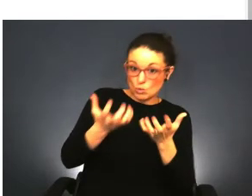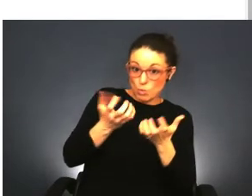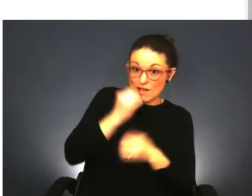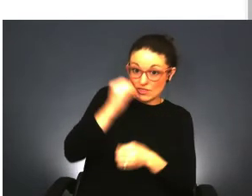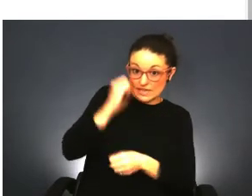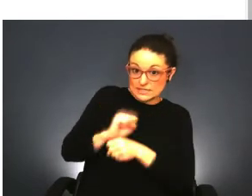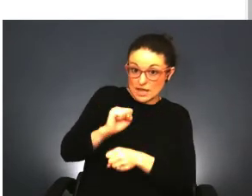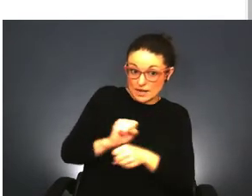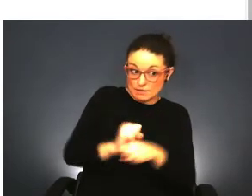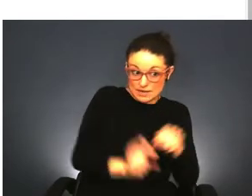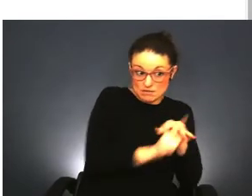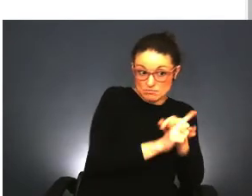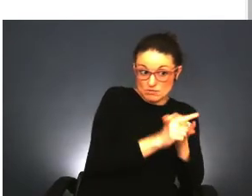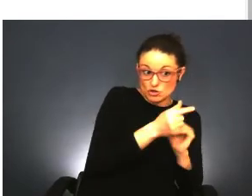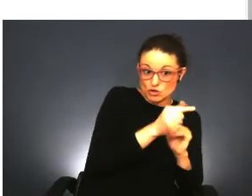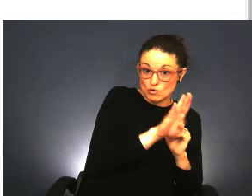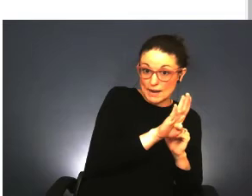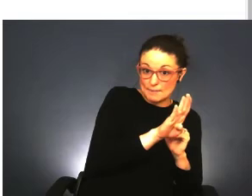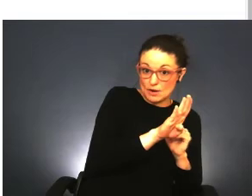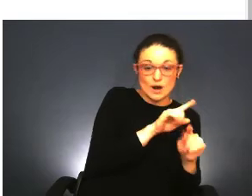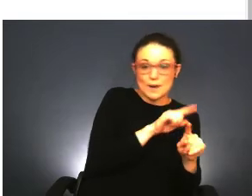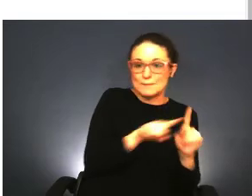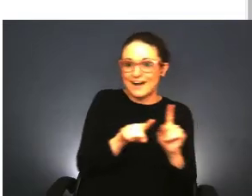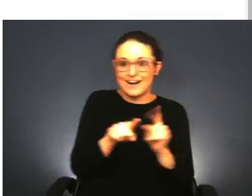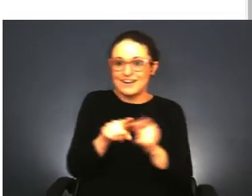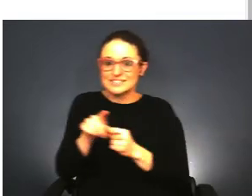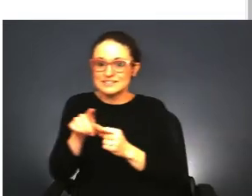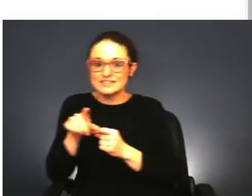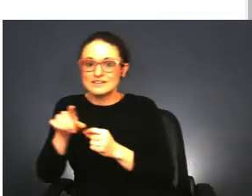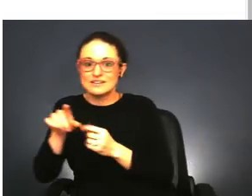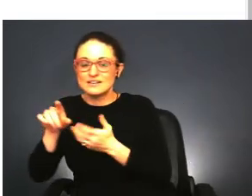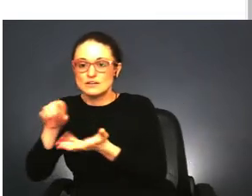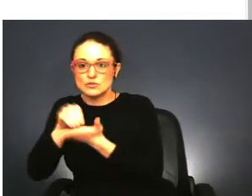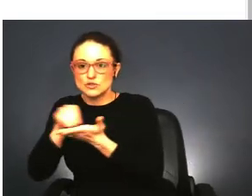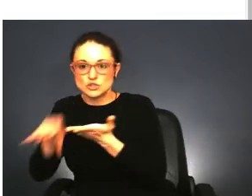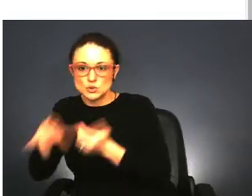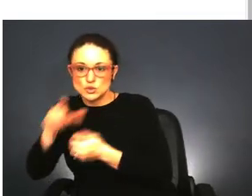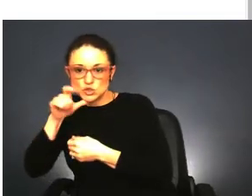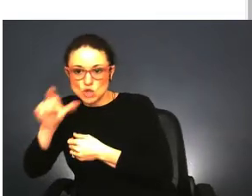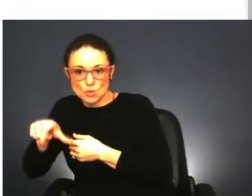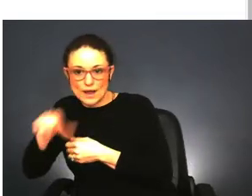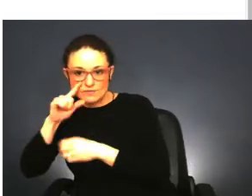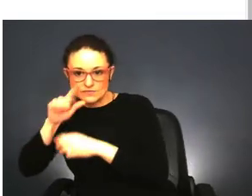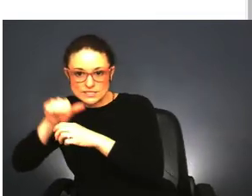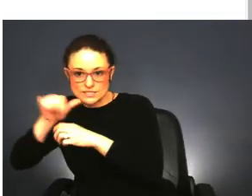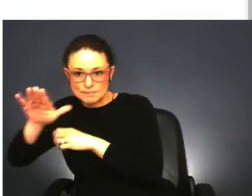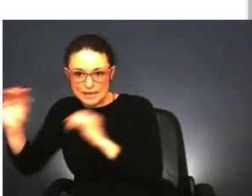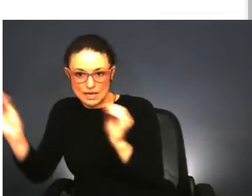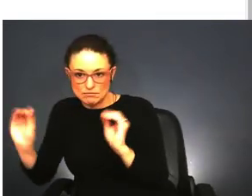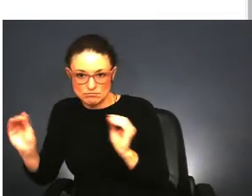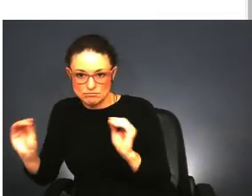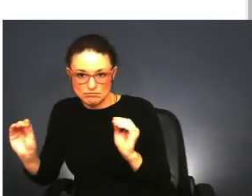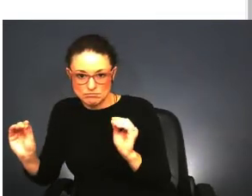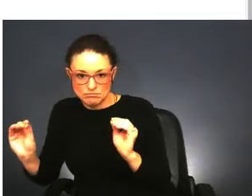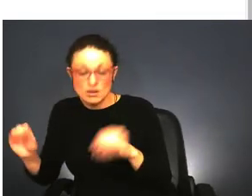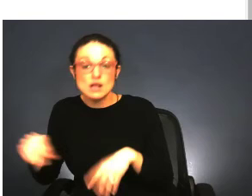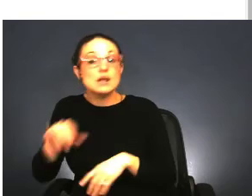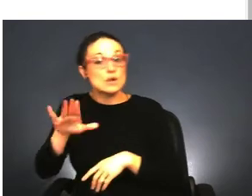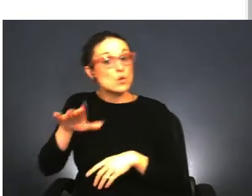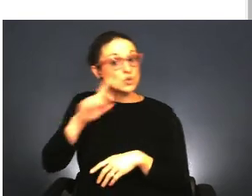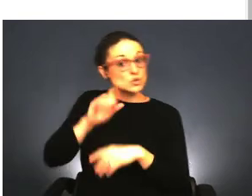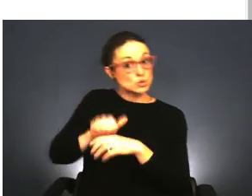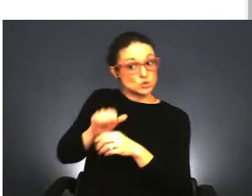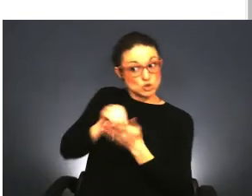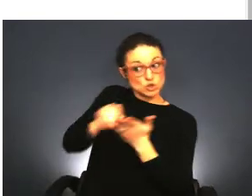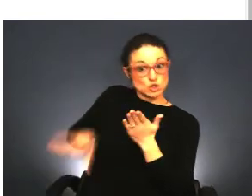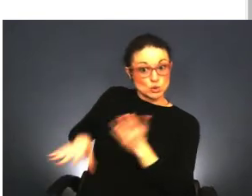but without necessarily having students submit anything. Okay, so submitting things is part